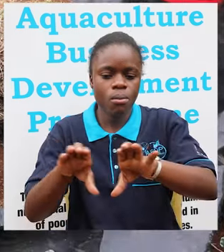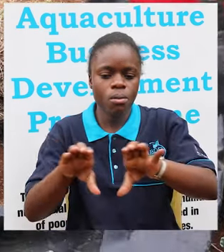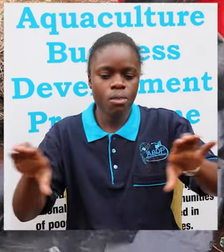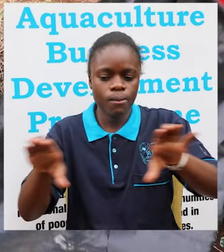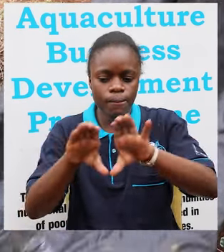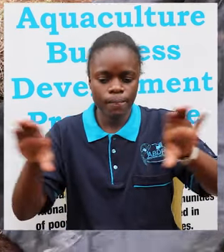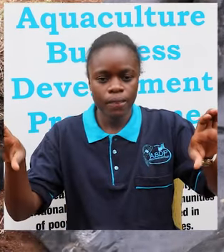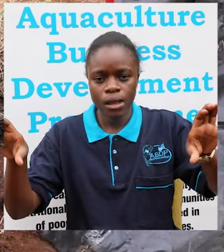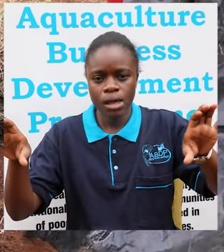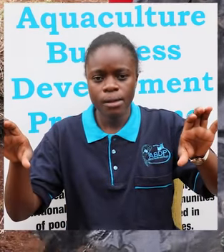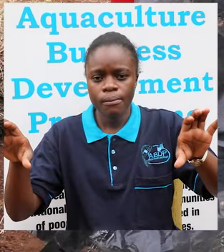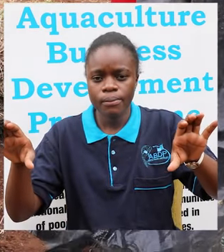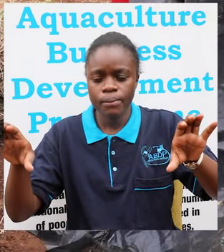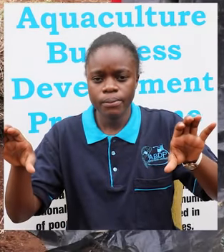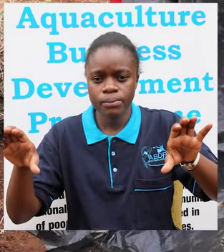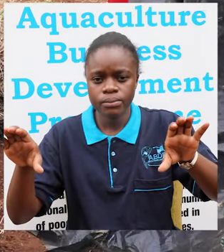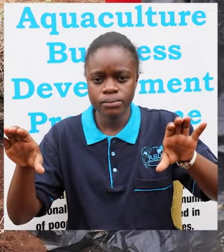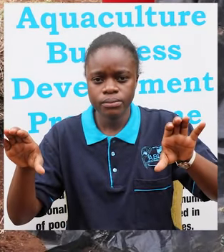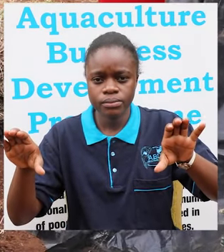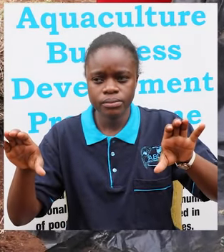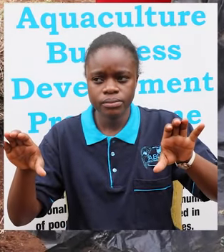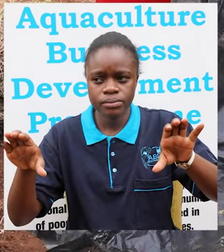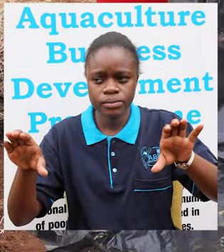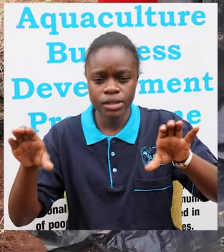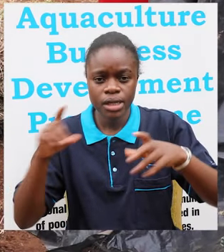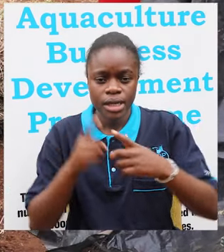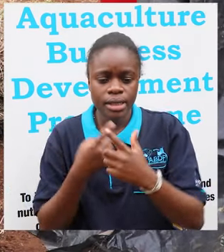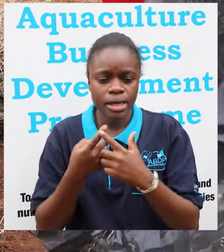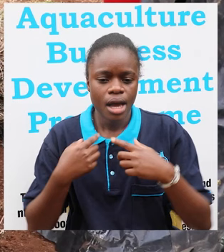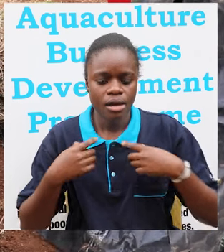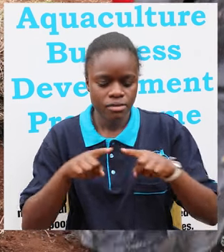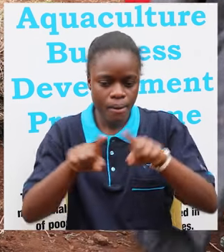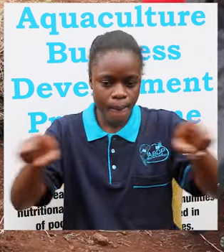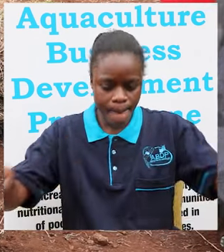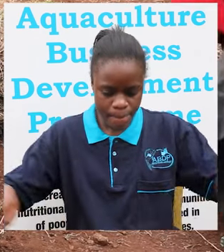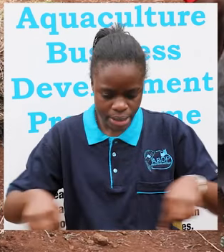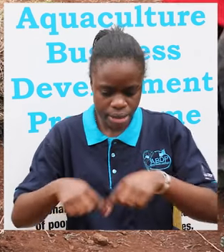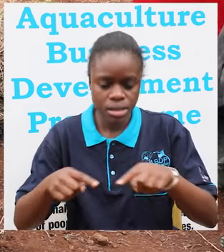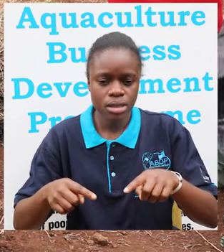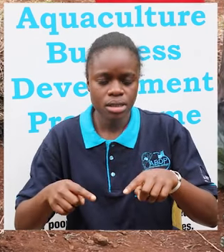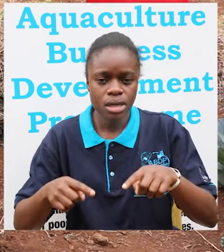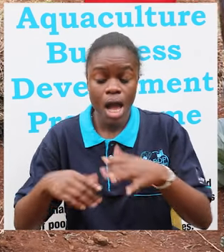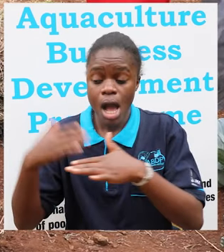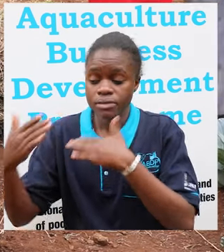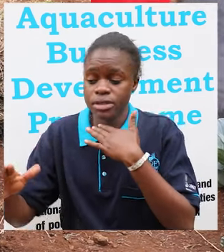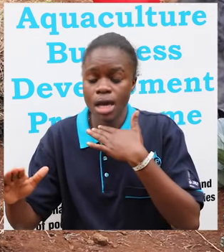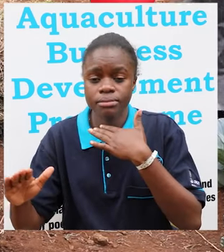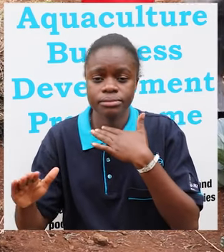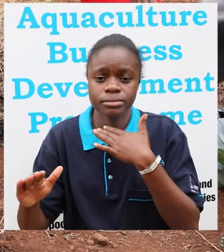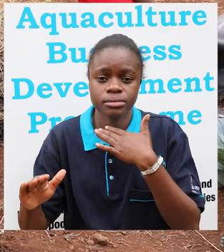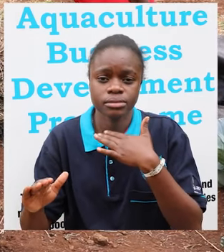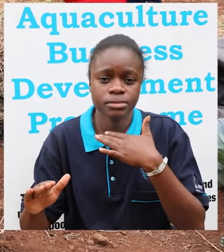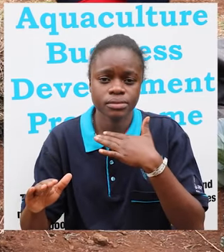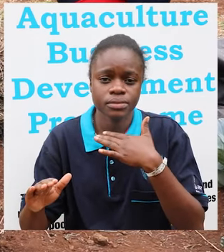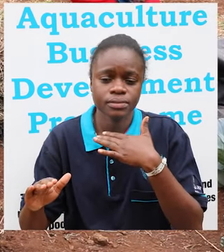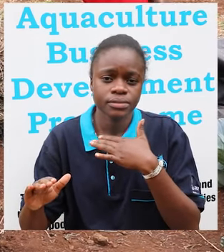it, so that it forms a basin-like container for you. Once it has formed that basin-like container, you